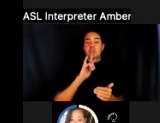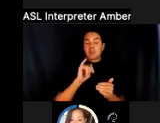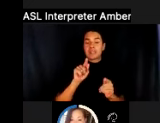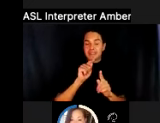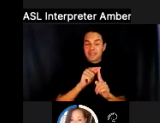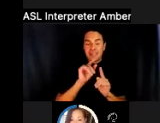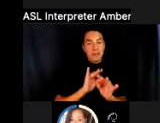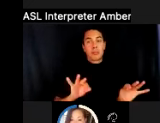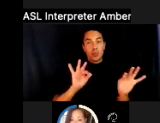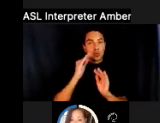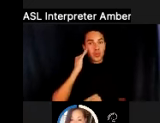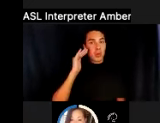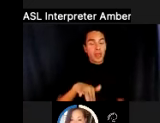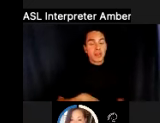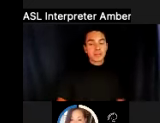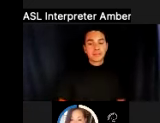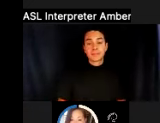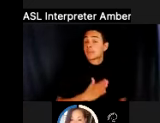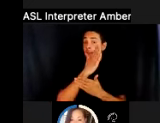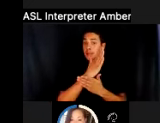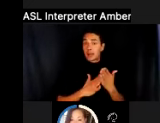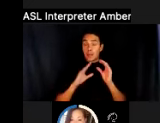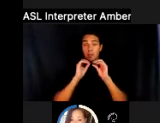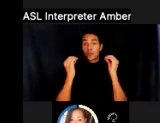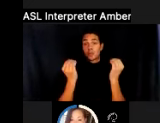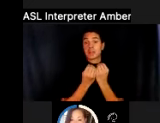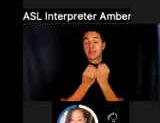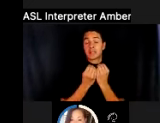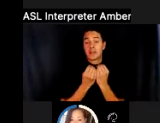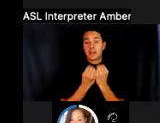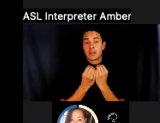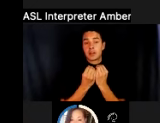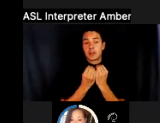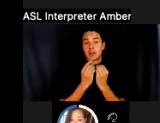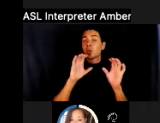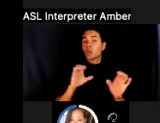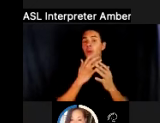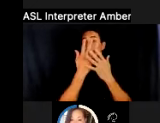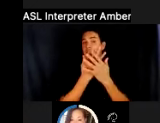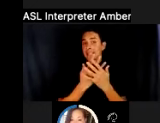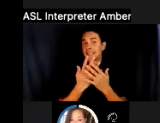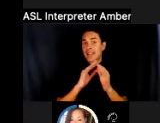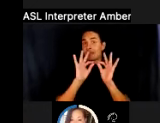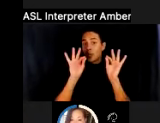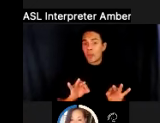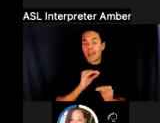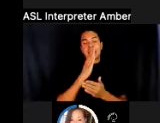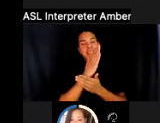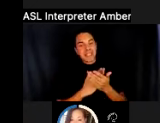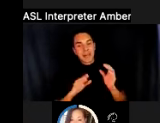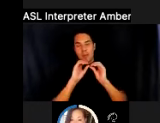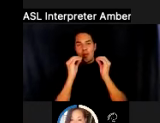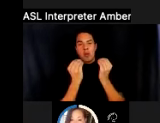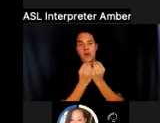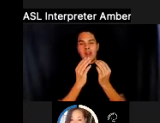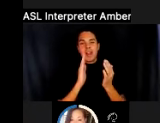important to know. Like I said, some organizations will use intake forms, and then some organization will